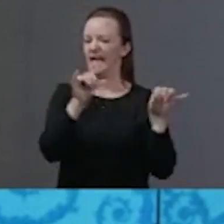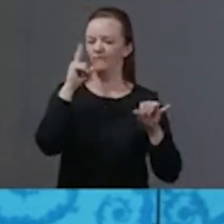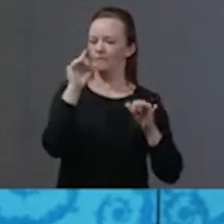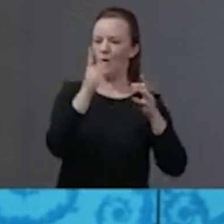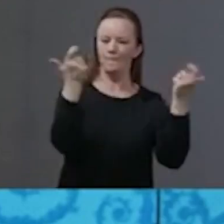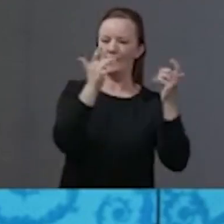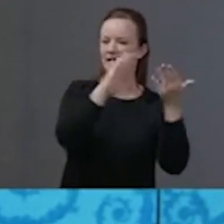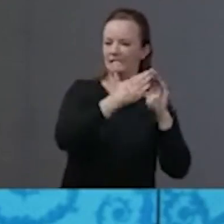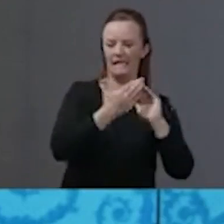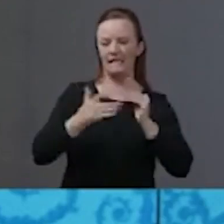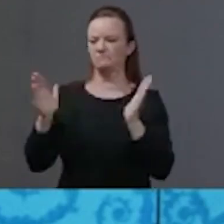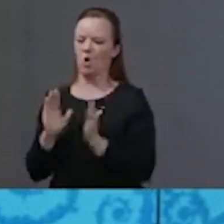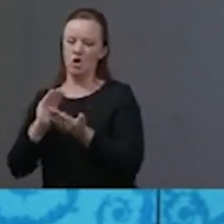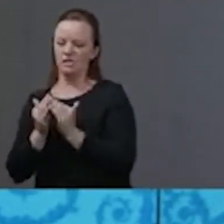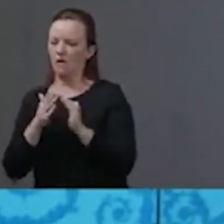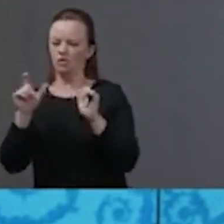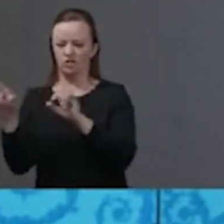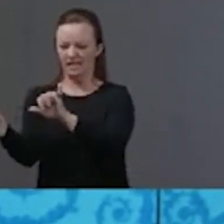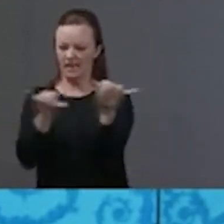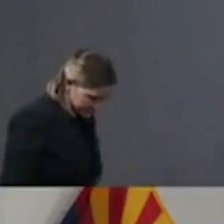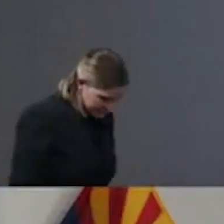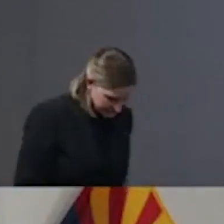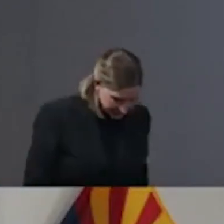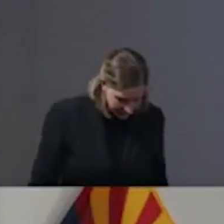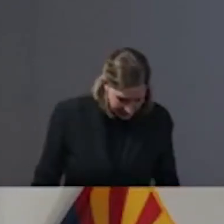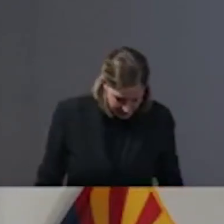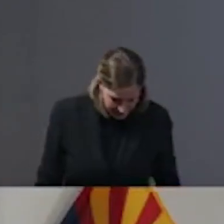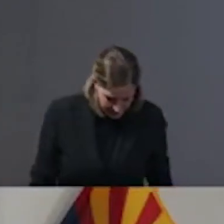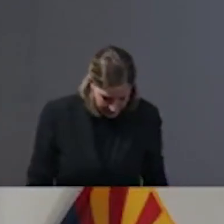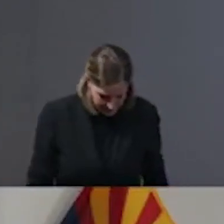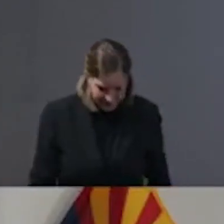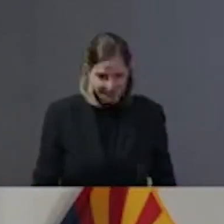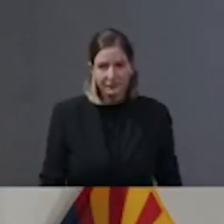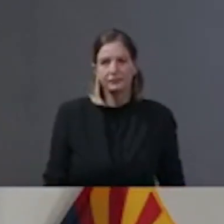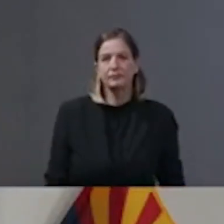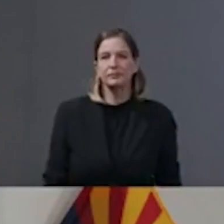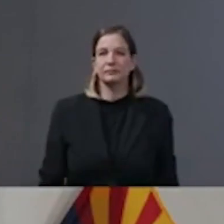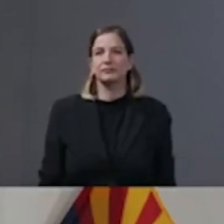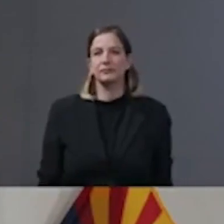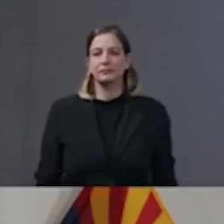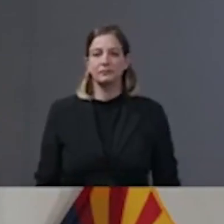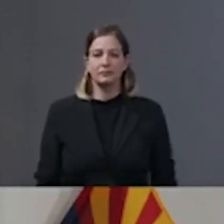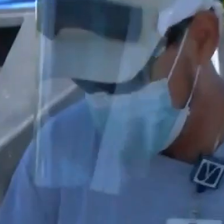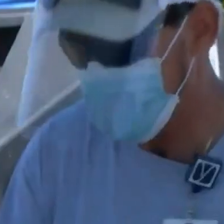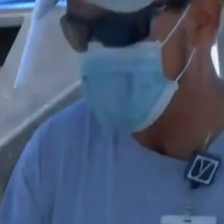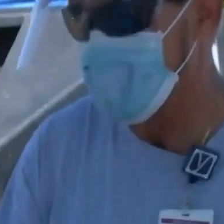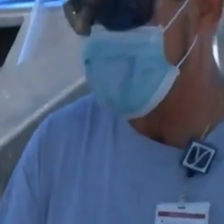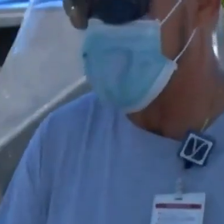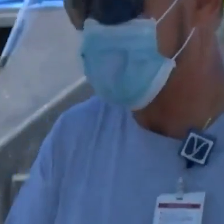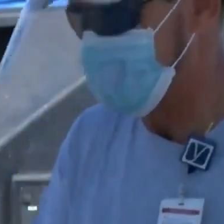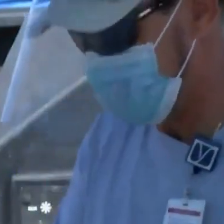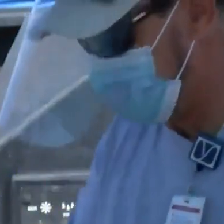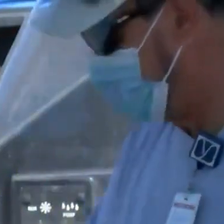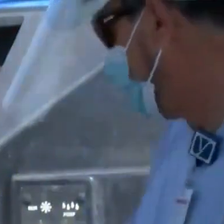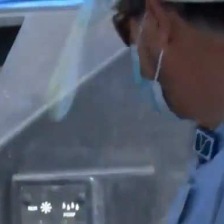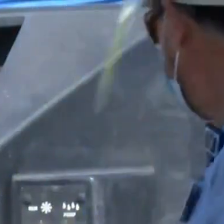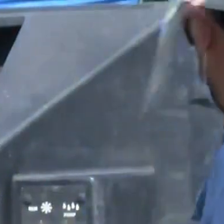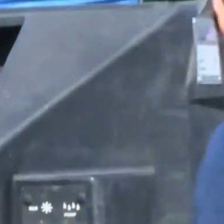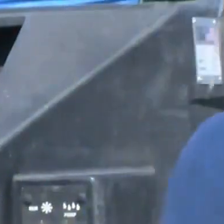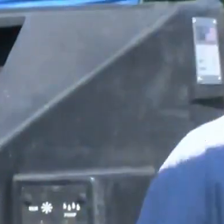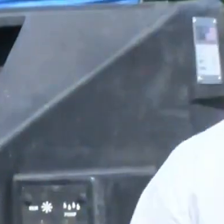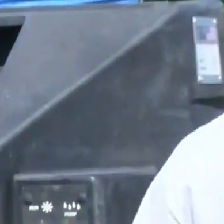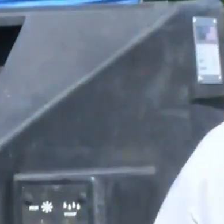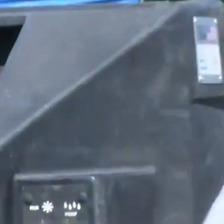have additional needs for those dollars. We've reached out to Ducey for further comment, but have not heard back. Representative Charlene